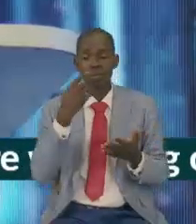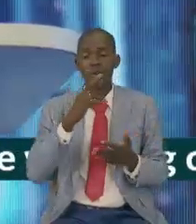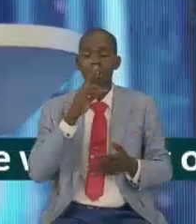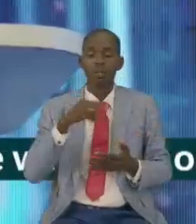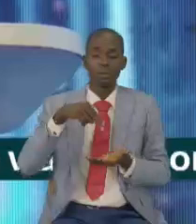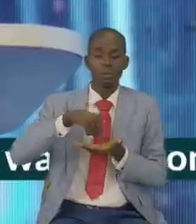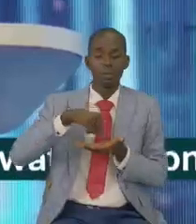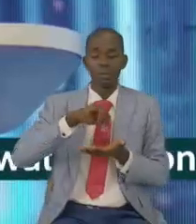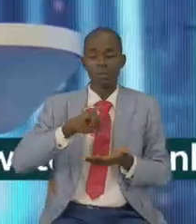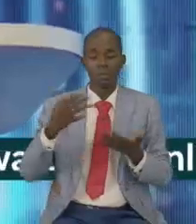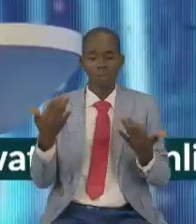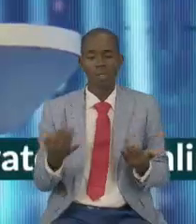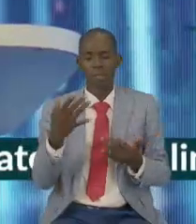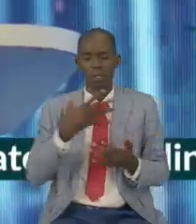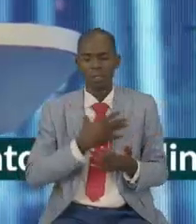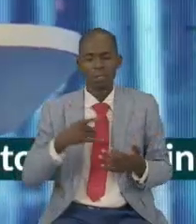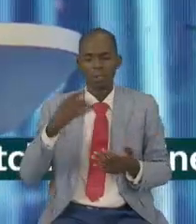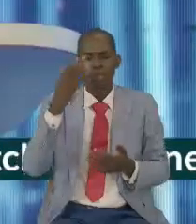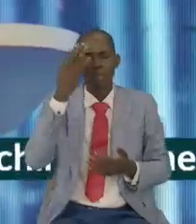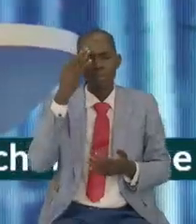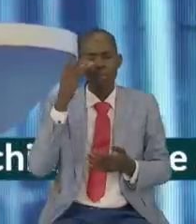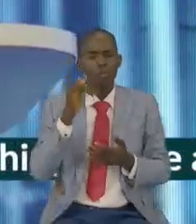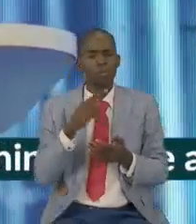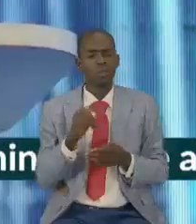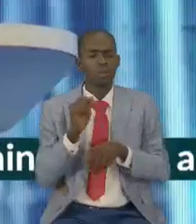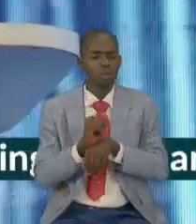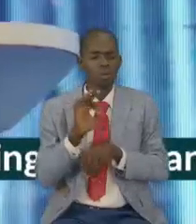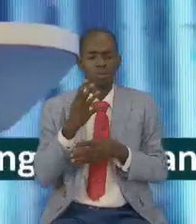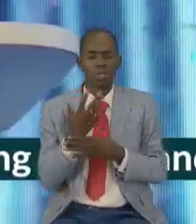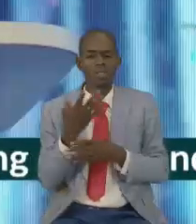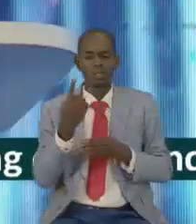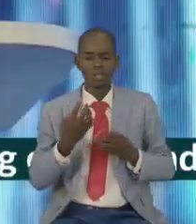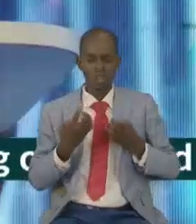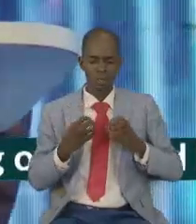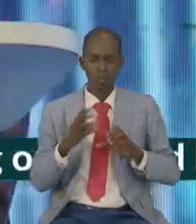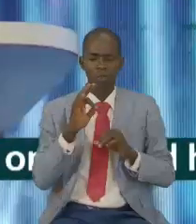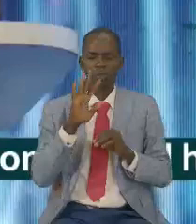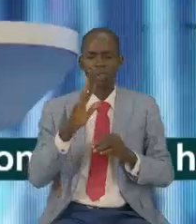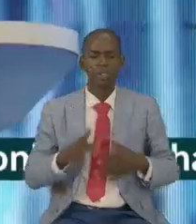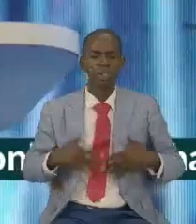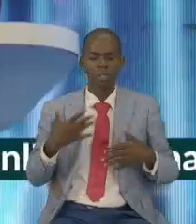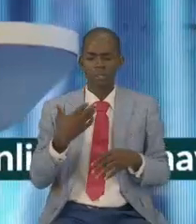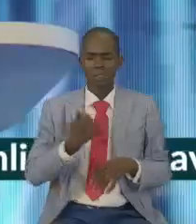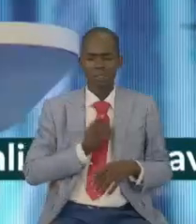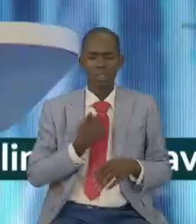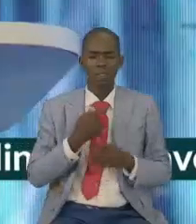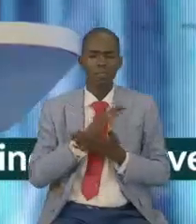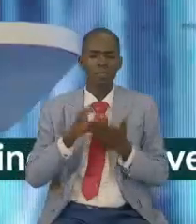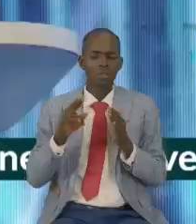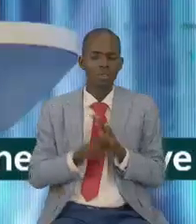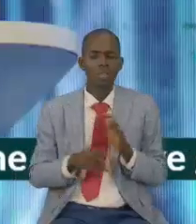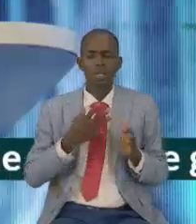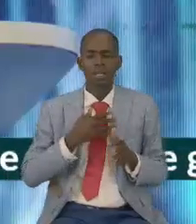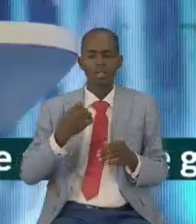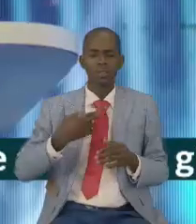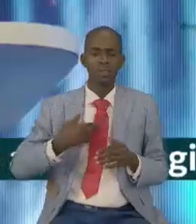the effort of their life, and their self-righteousness and their religious righteousness cannot make them